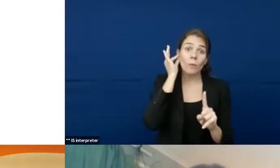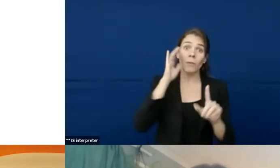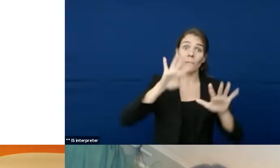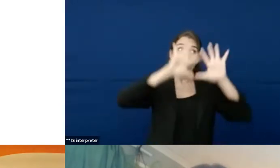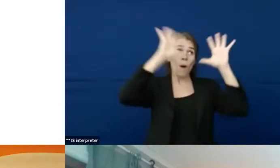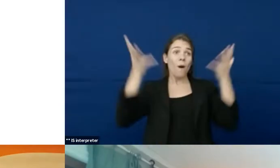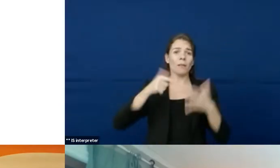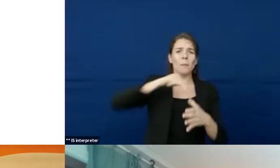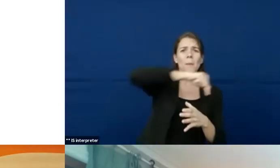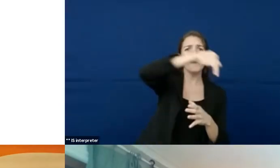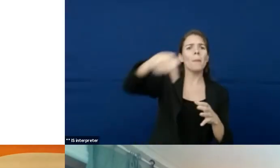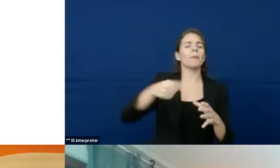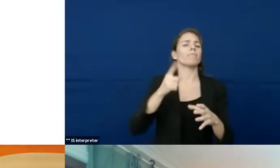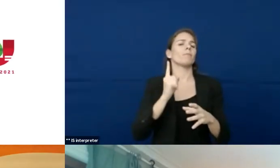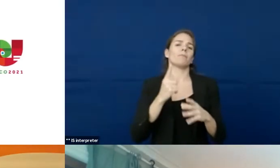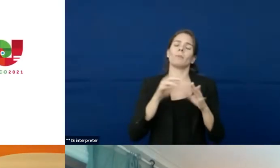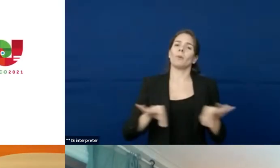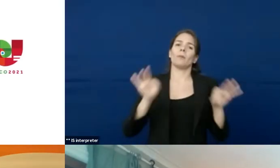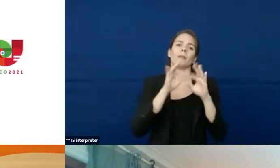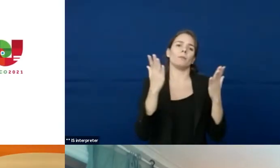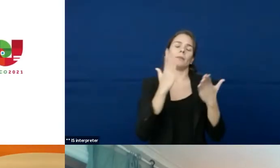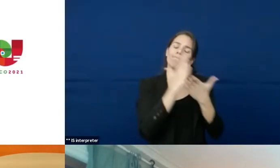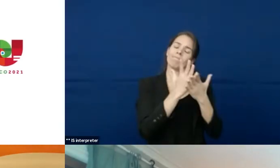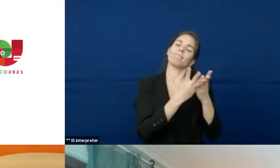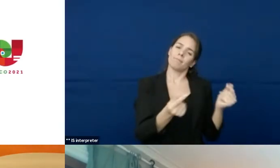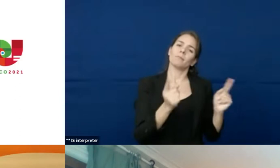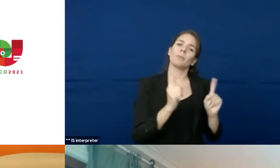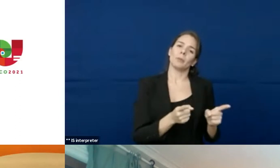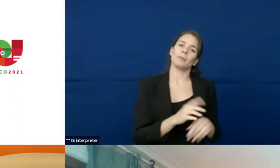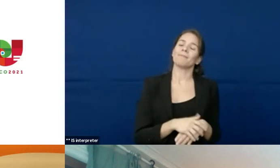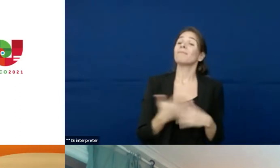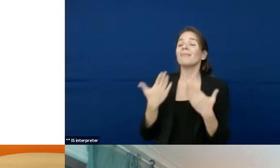Thank you so much for this very important